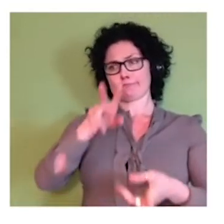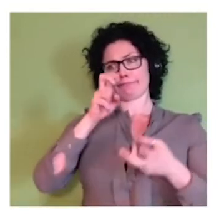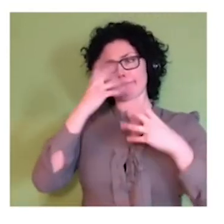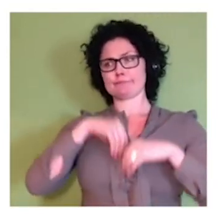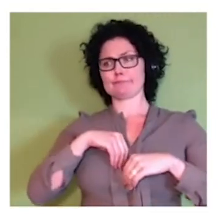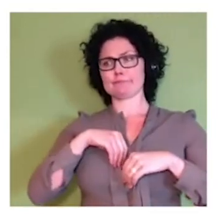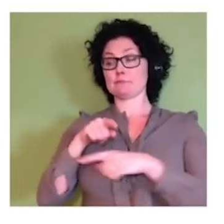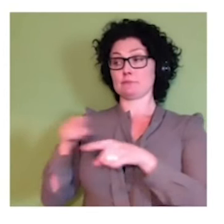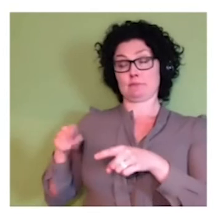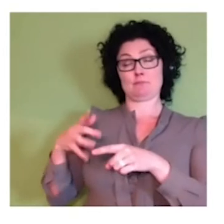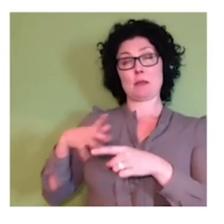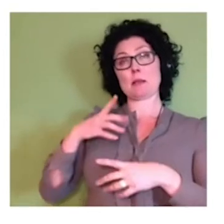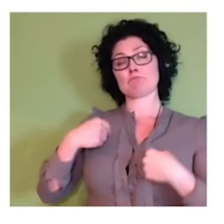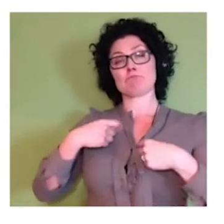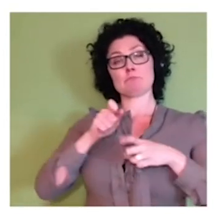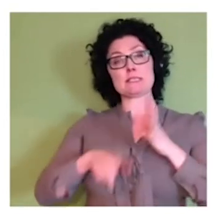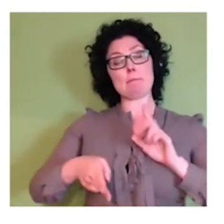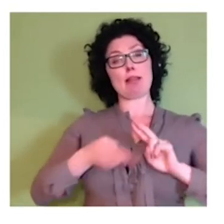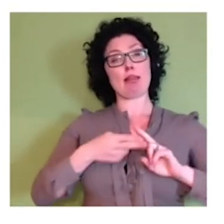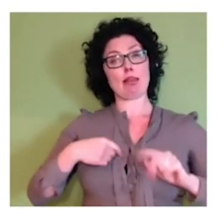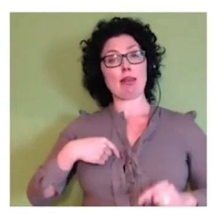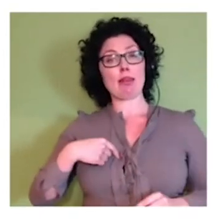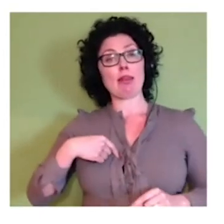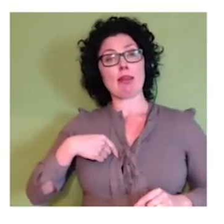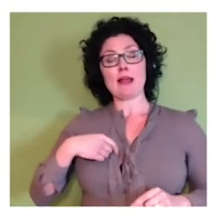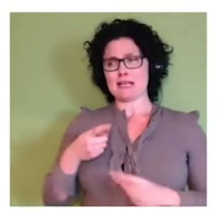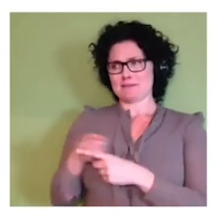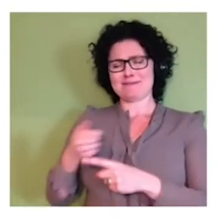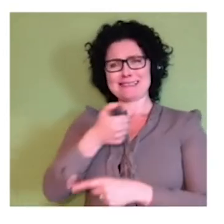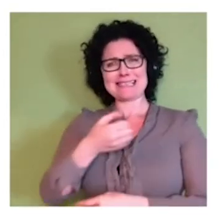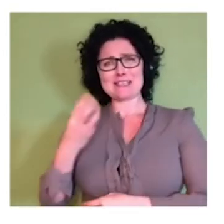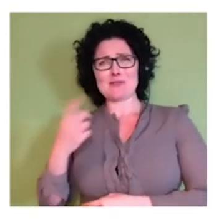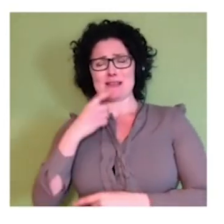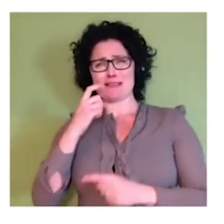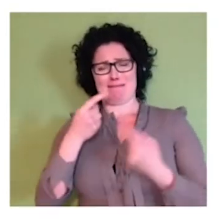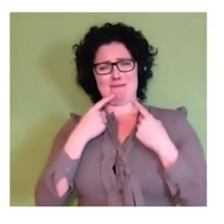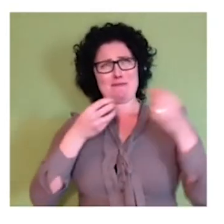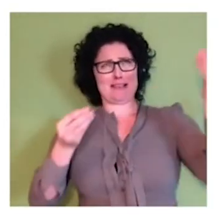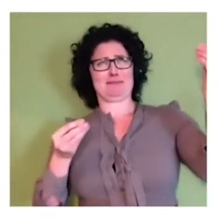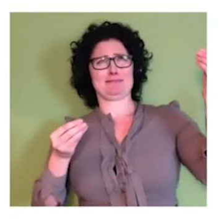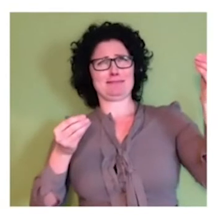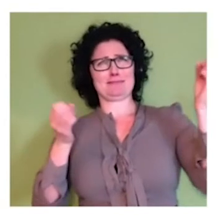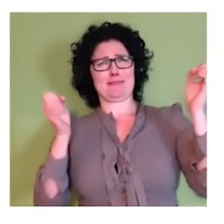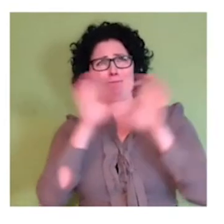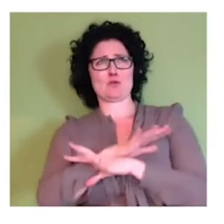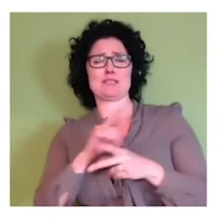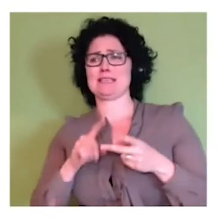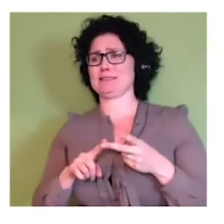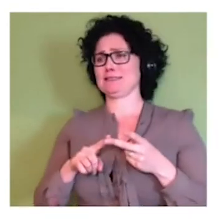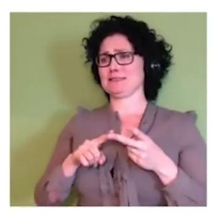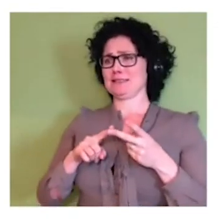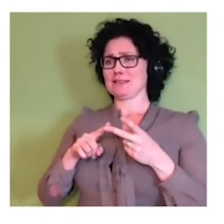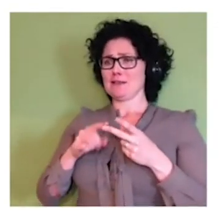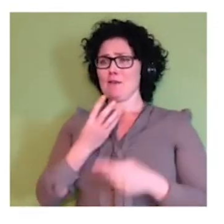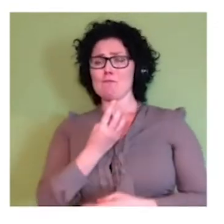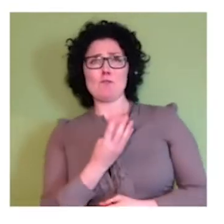person, 63% said the information is confusing, and 49% said communication is unclear. We also found